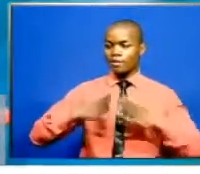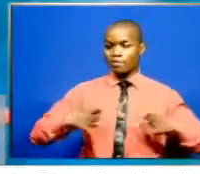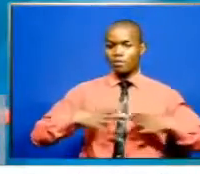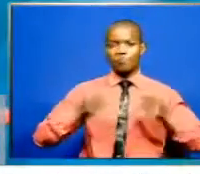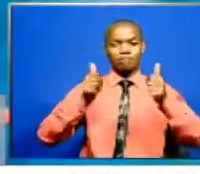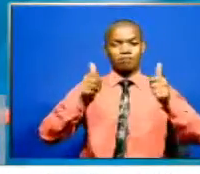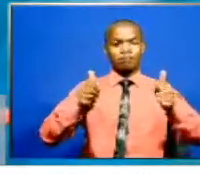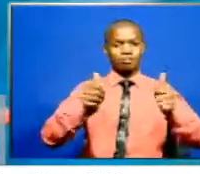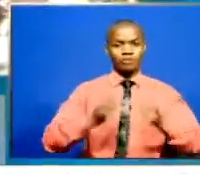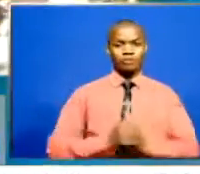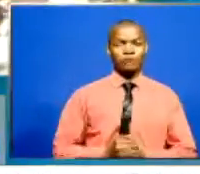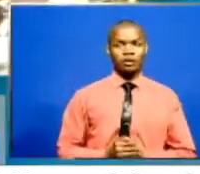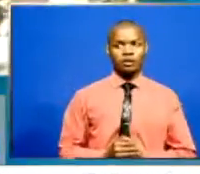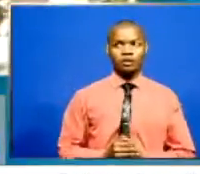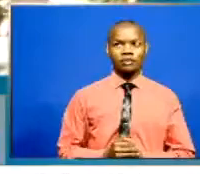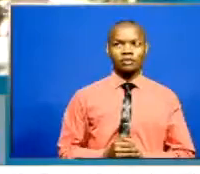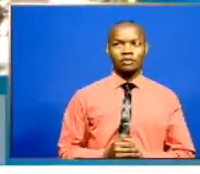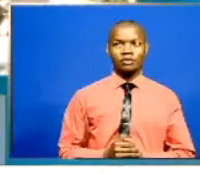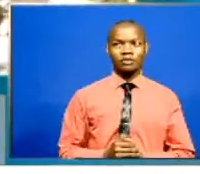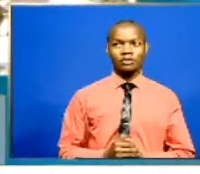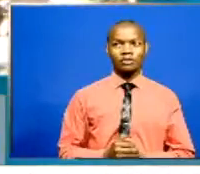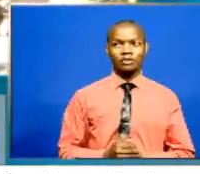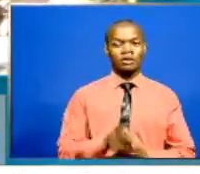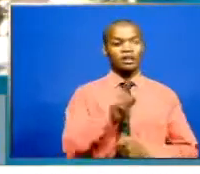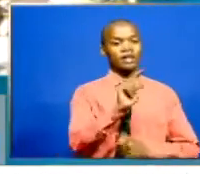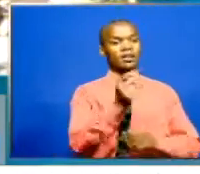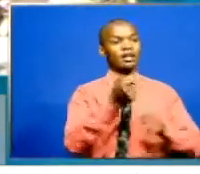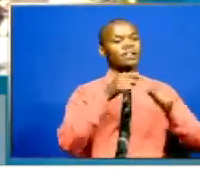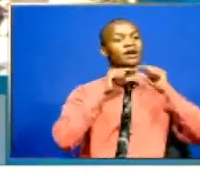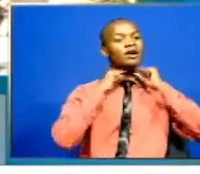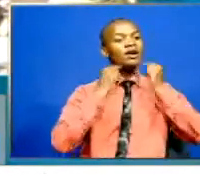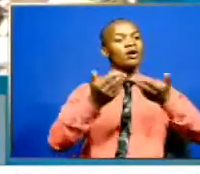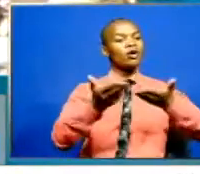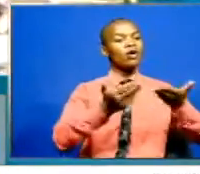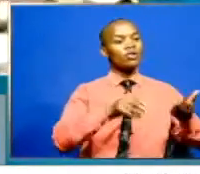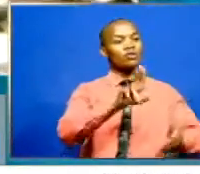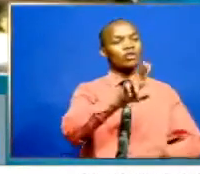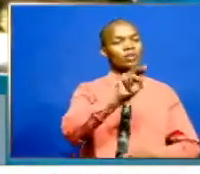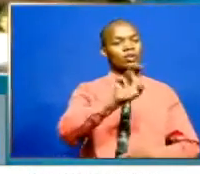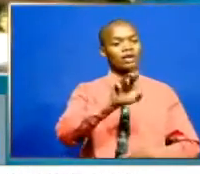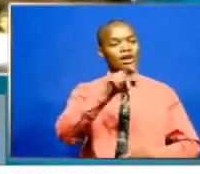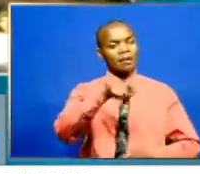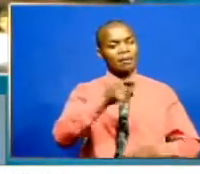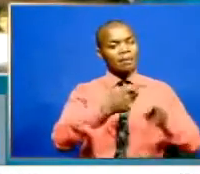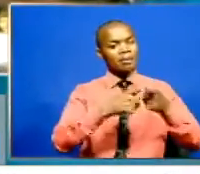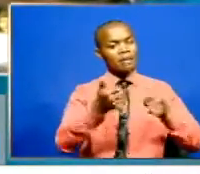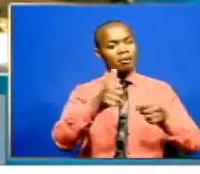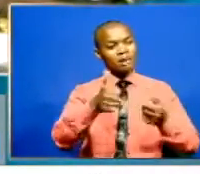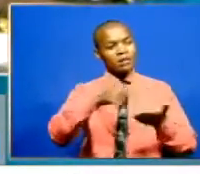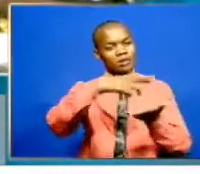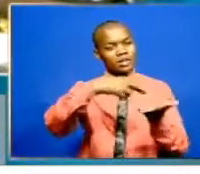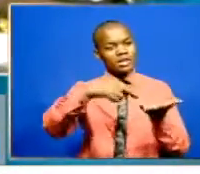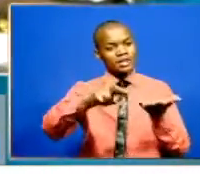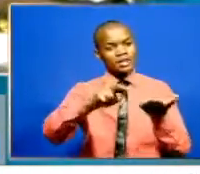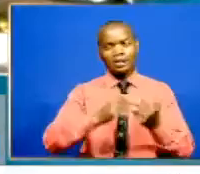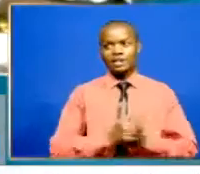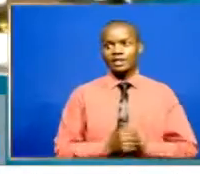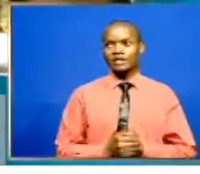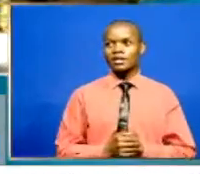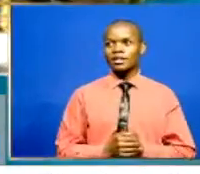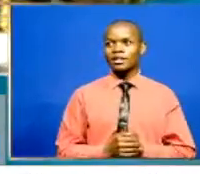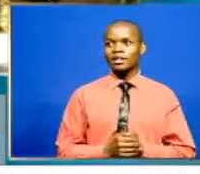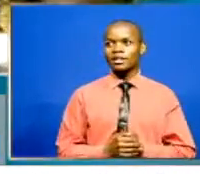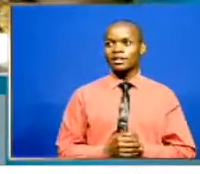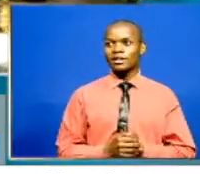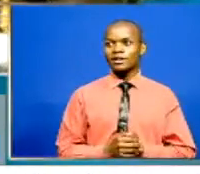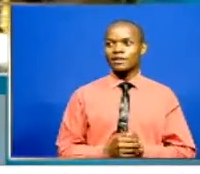Africa. Unfortunately, Kenya is hosting the UNEP offices and hasn't signed yet. But away from that, it's not only Kenya. Yes,